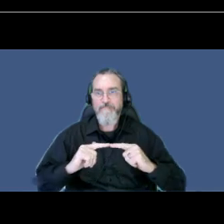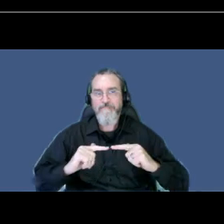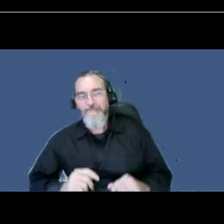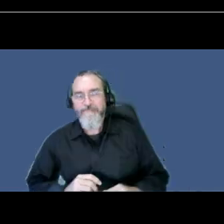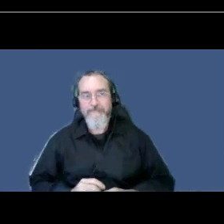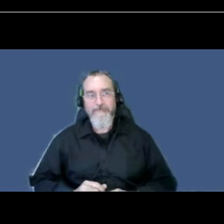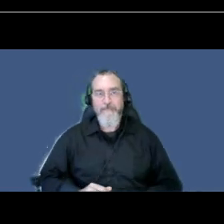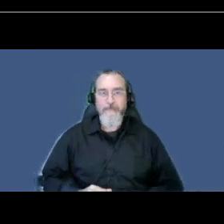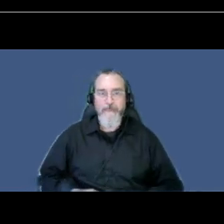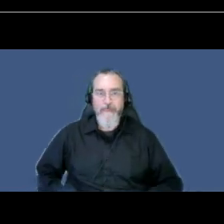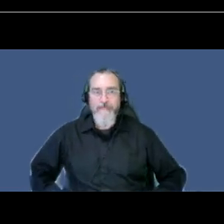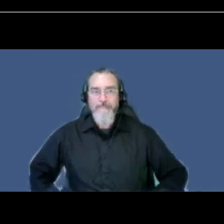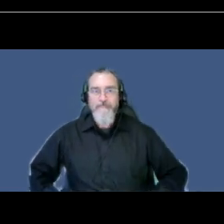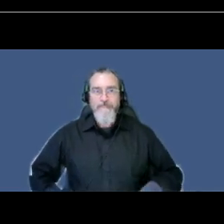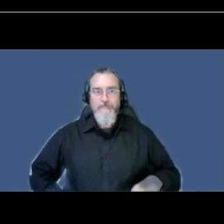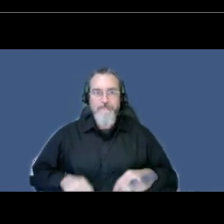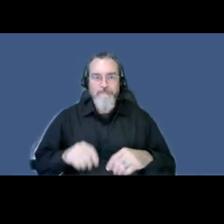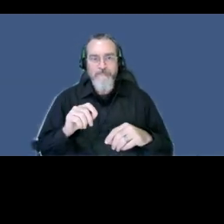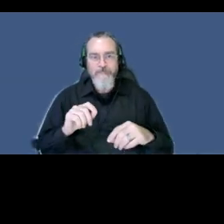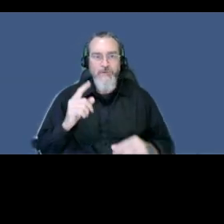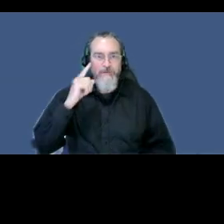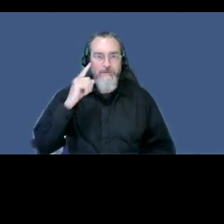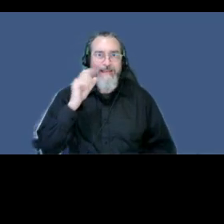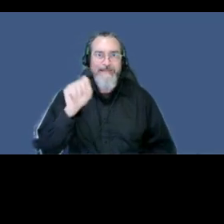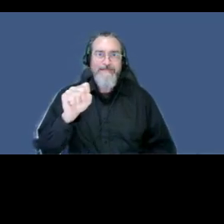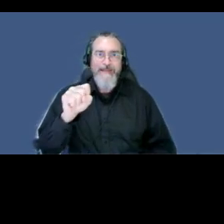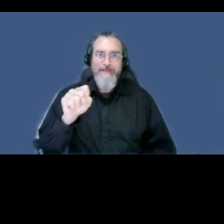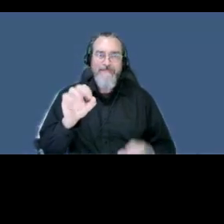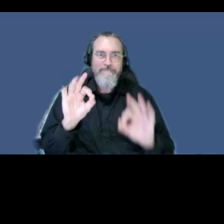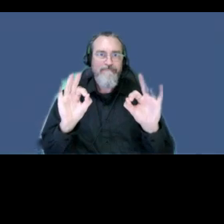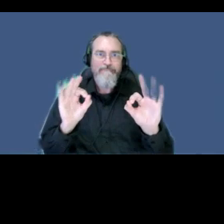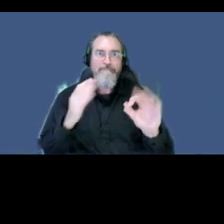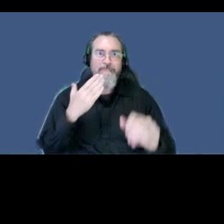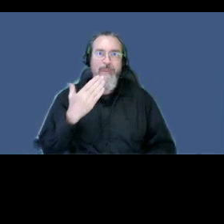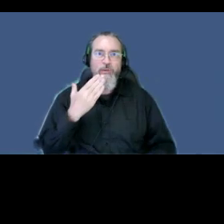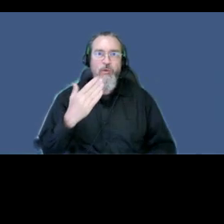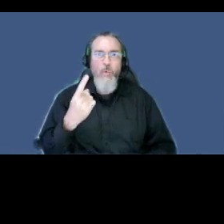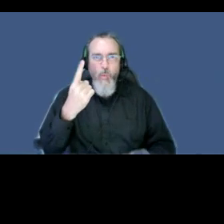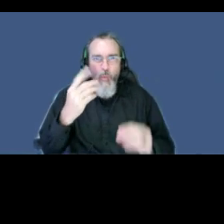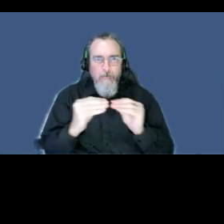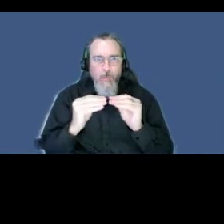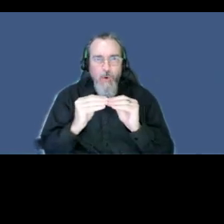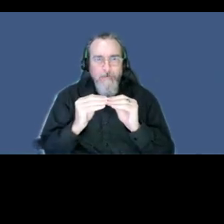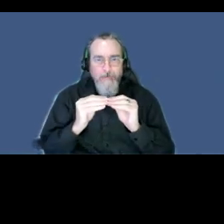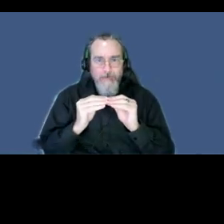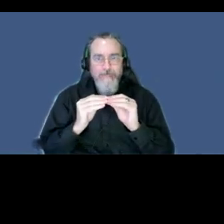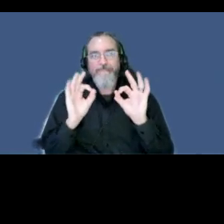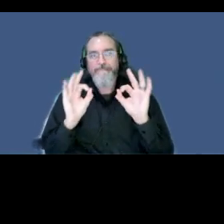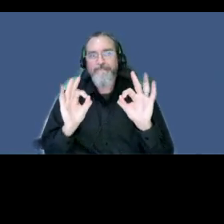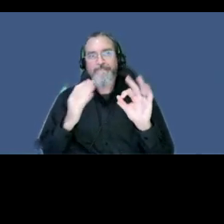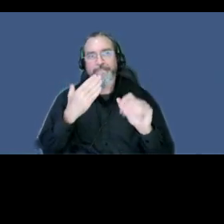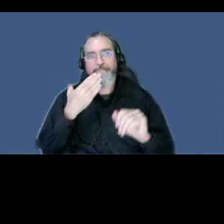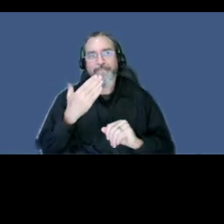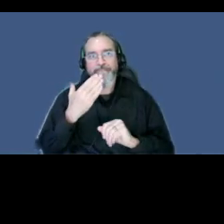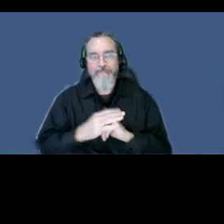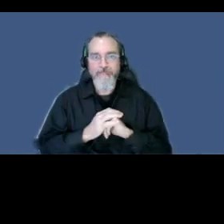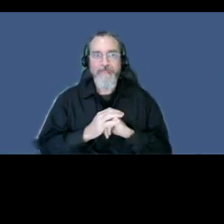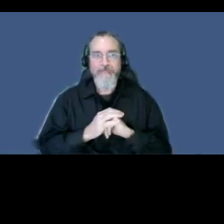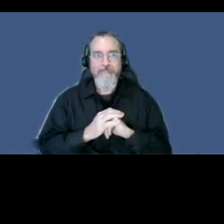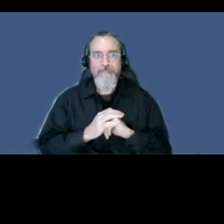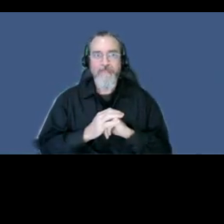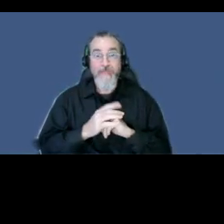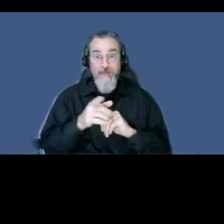And I'll just go on, but it would be yeah, thank you. One more. Thanks. And if you